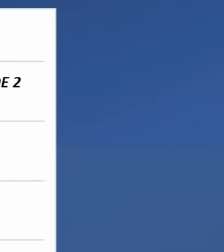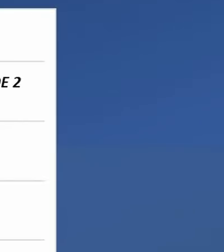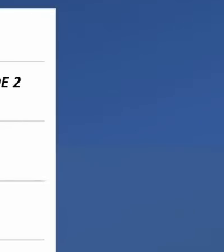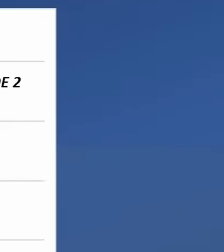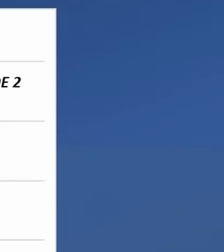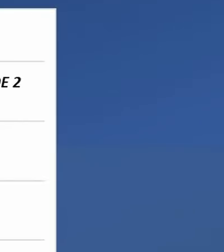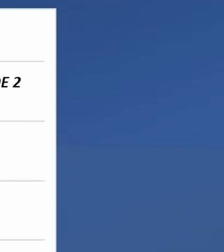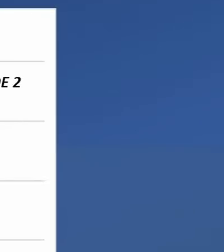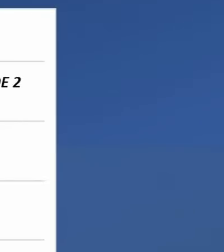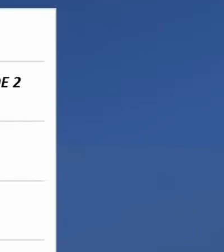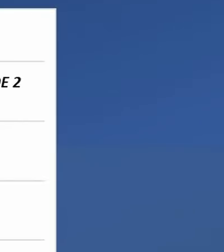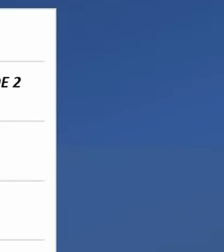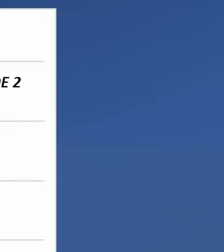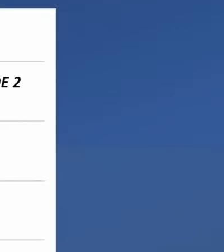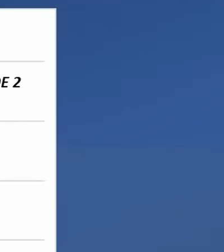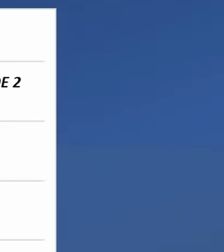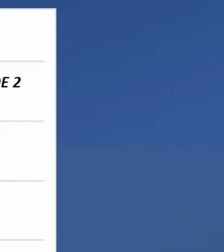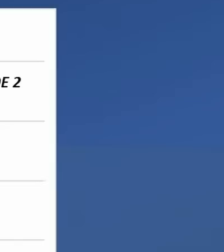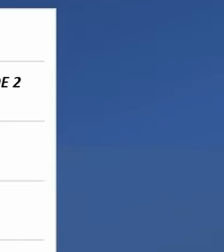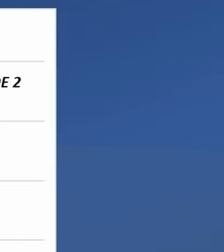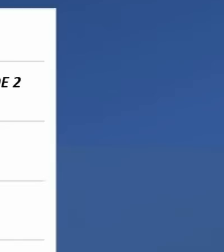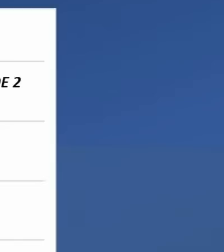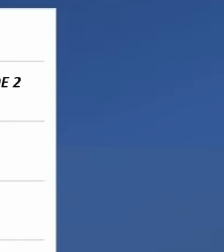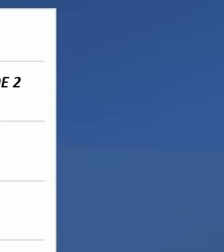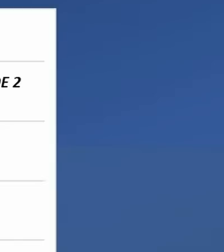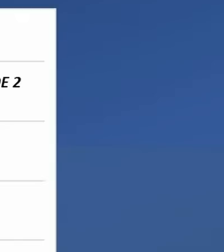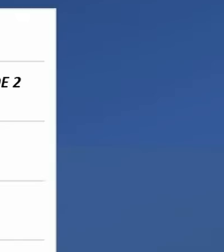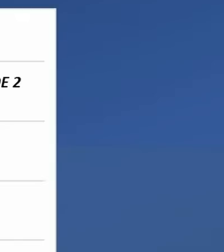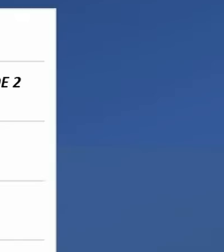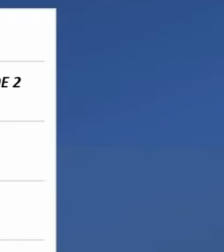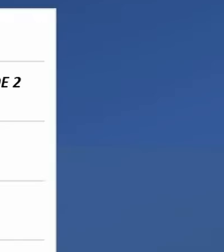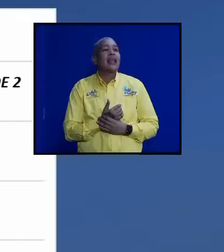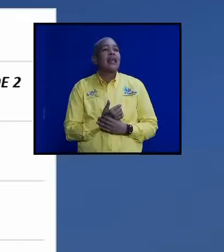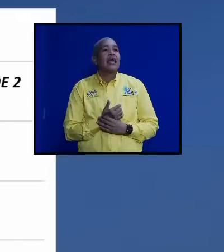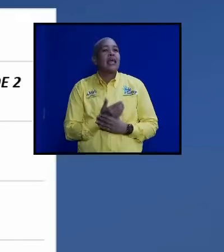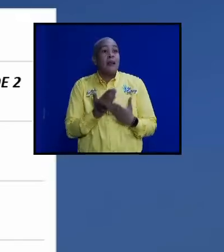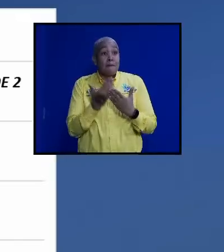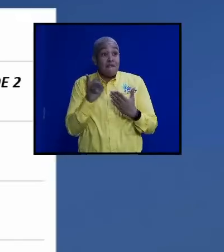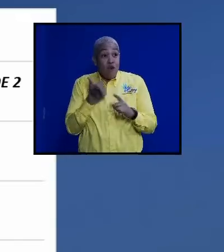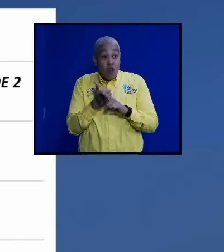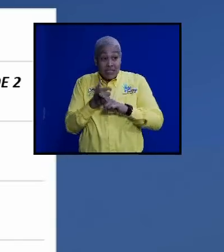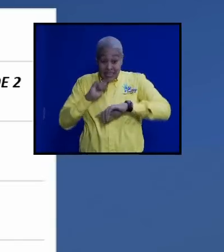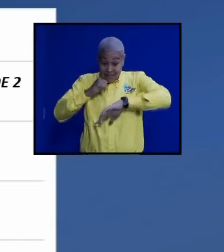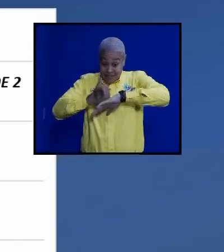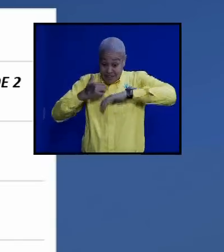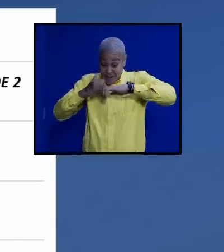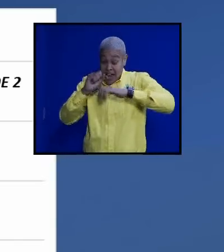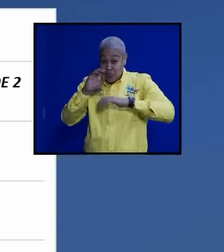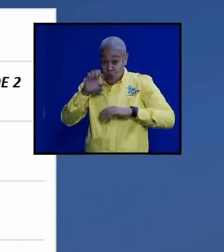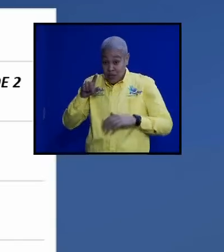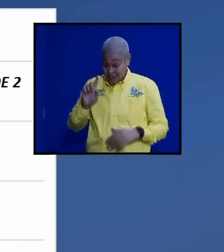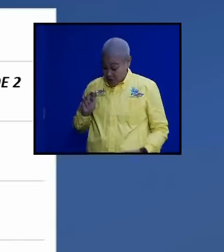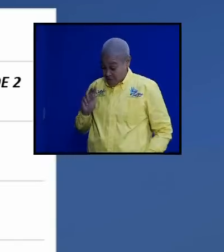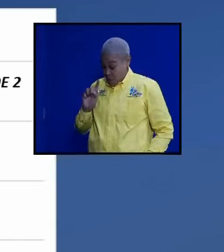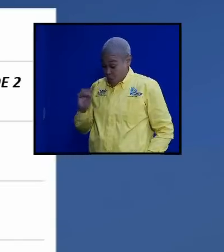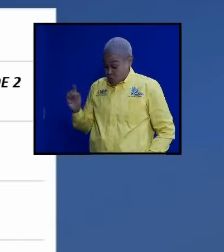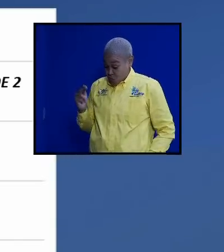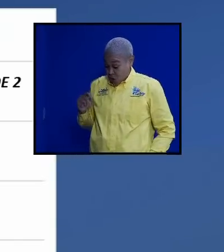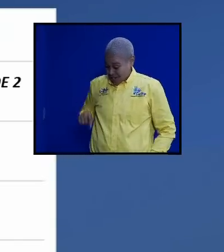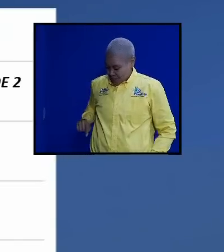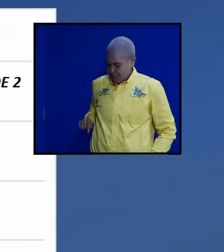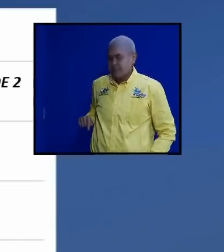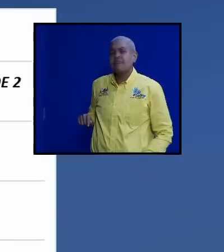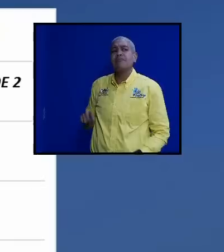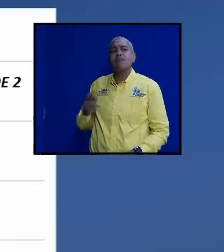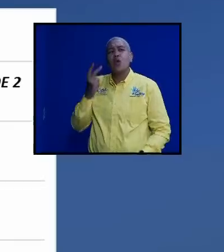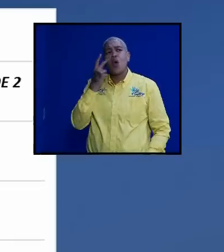30 murders. So that would be the period immediately before the imposition of the SOE. Now look at